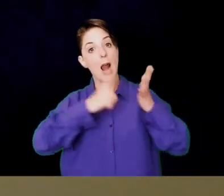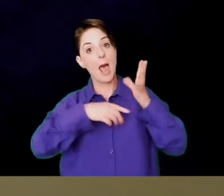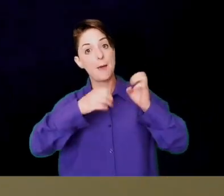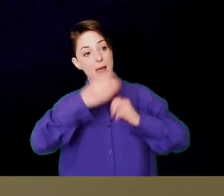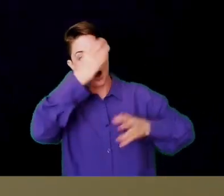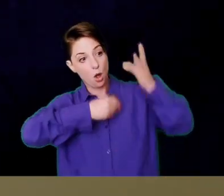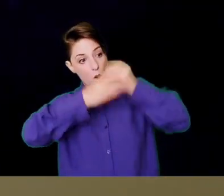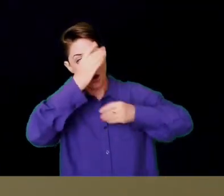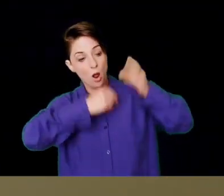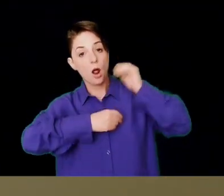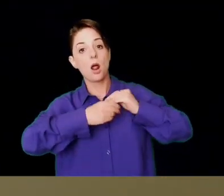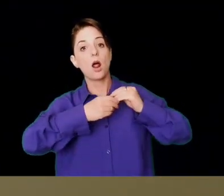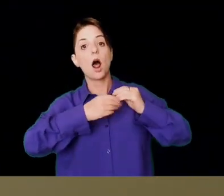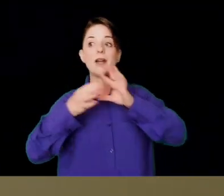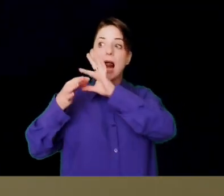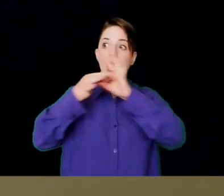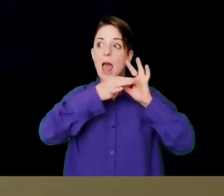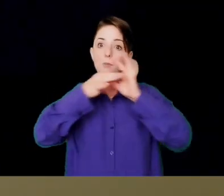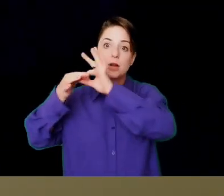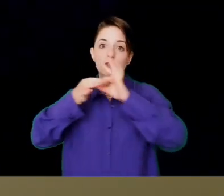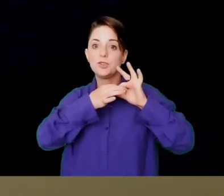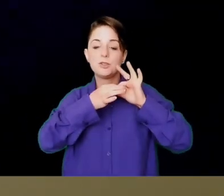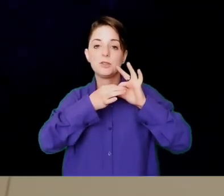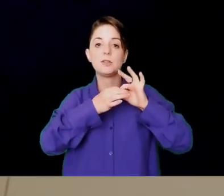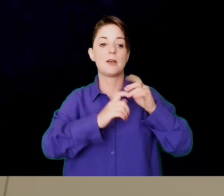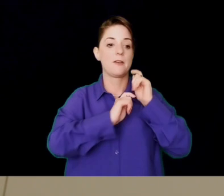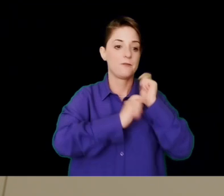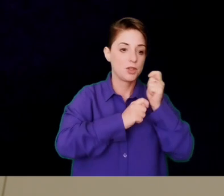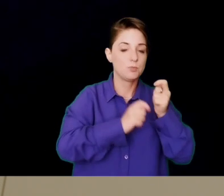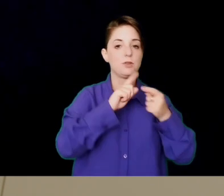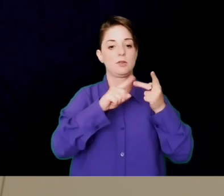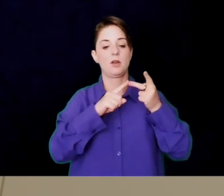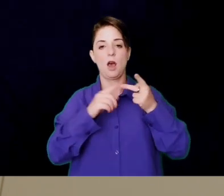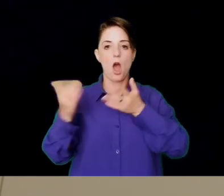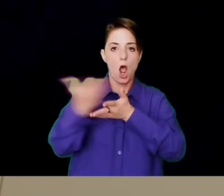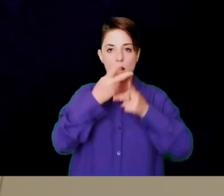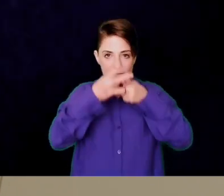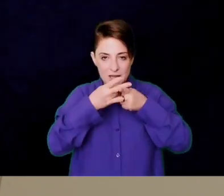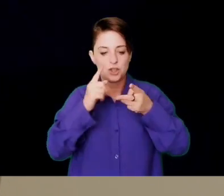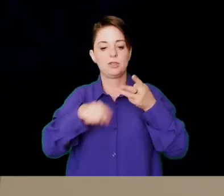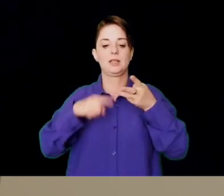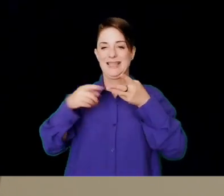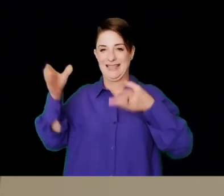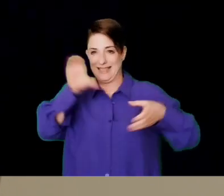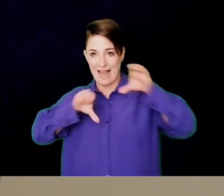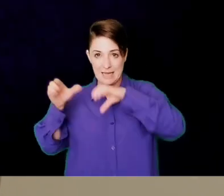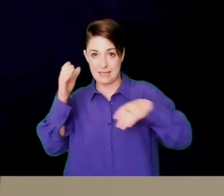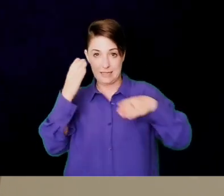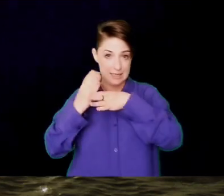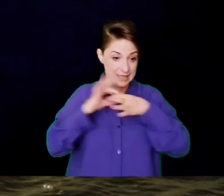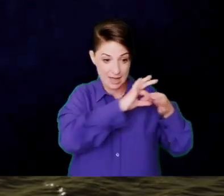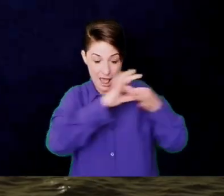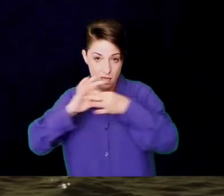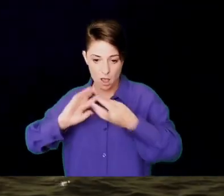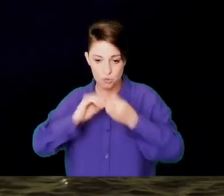lessons of Lyme Bay, where a model of collaboration between fishermen, conservationists and scientists working